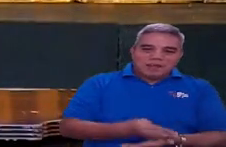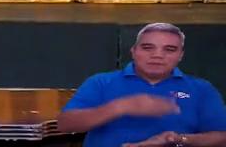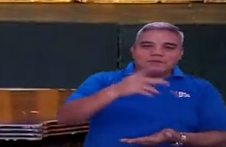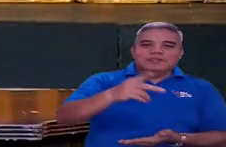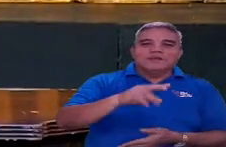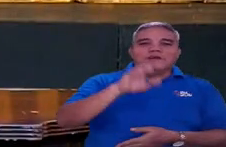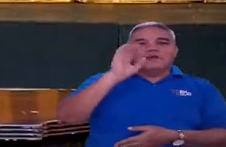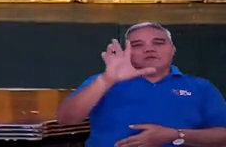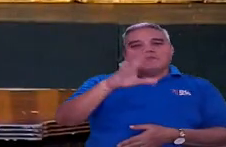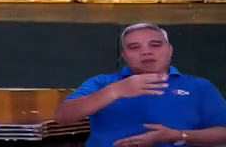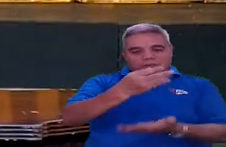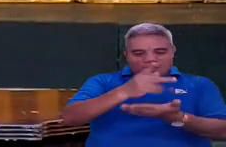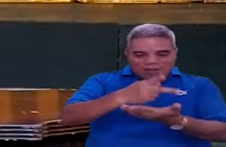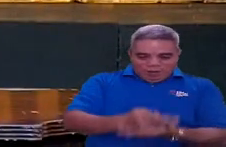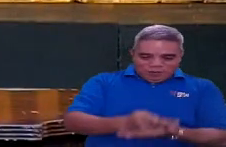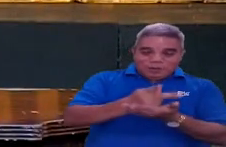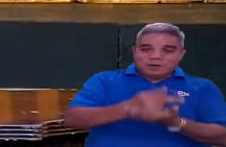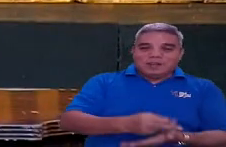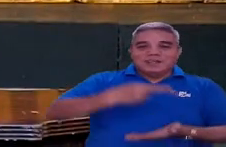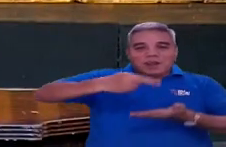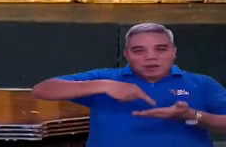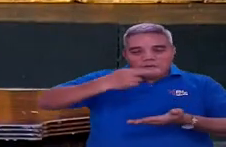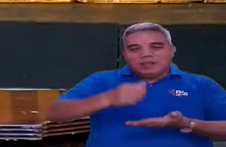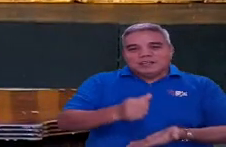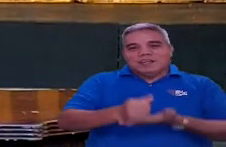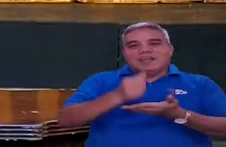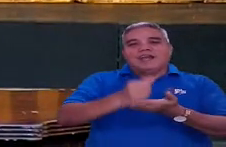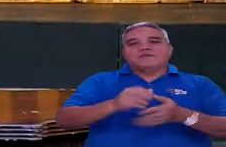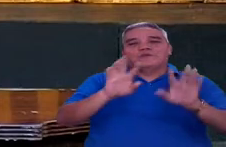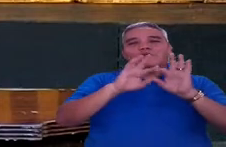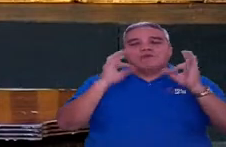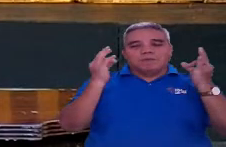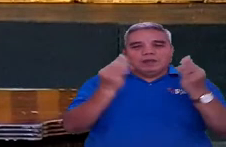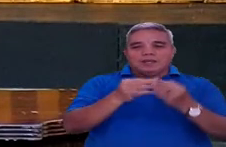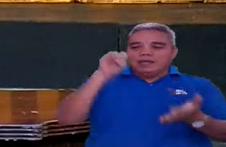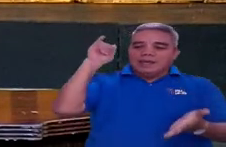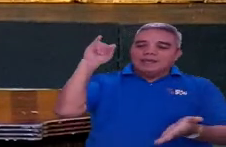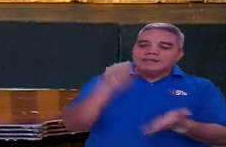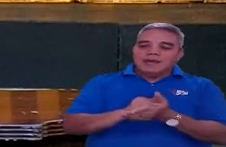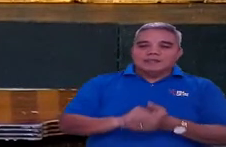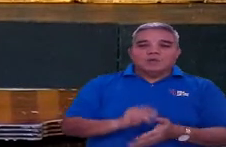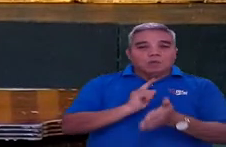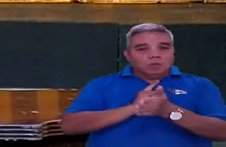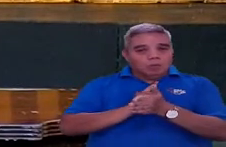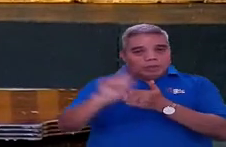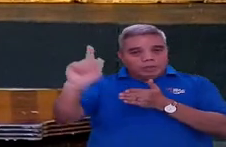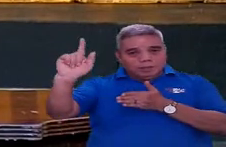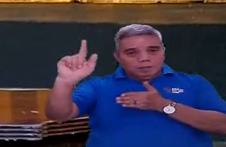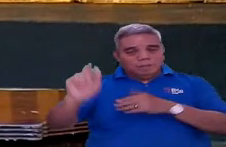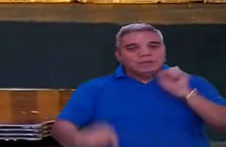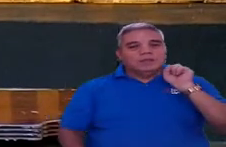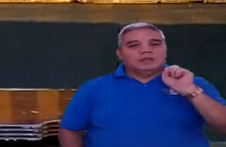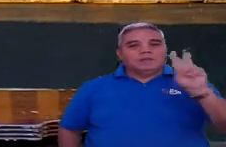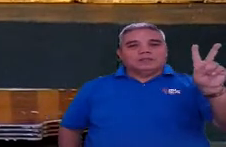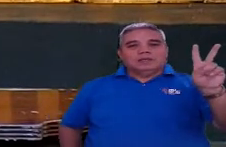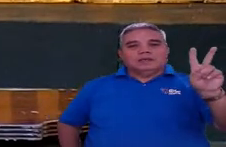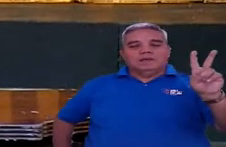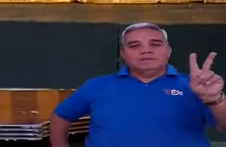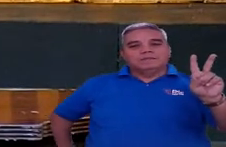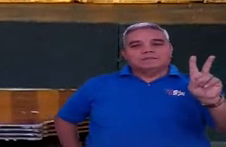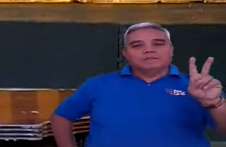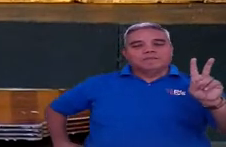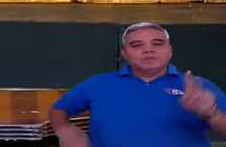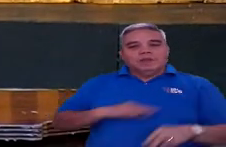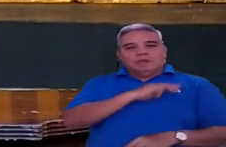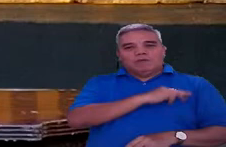ng 5 kilos of rice and helped my family so much that week. Second missions